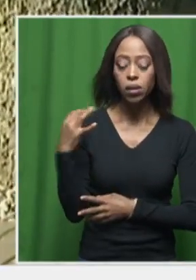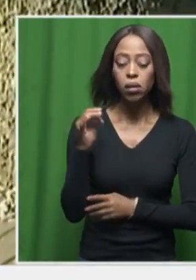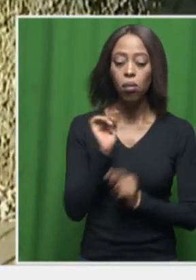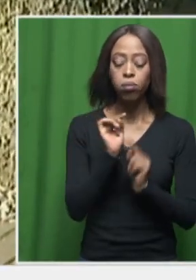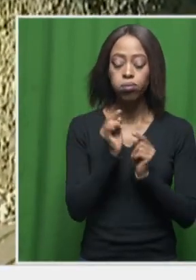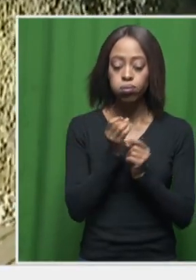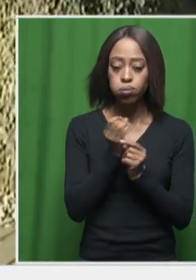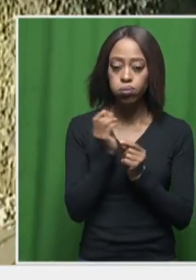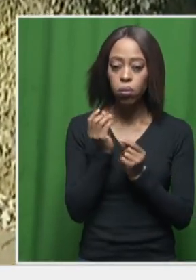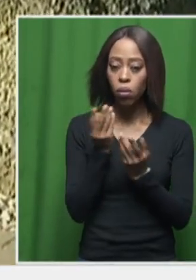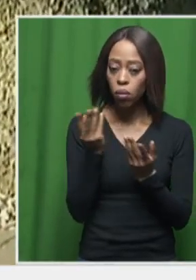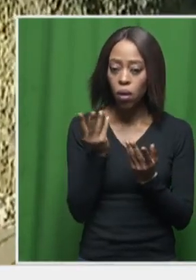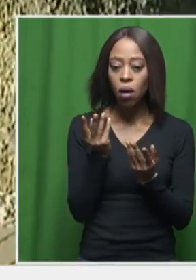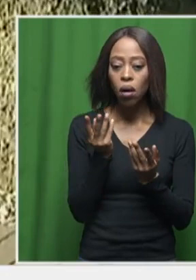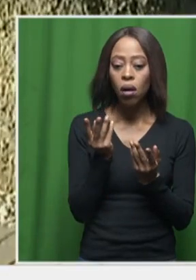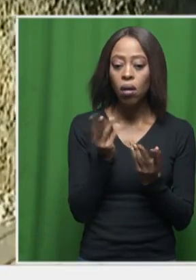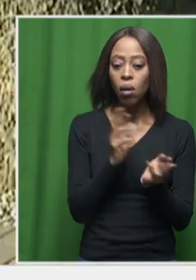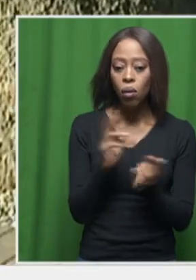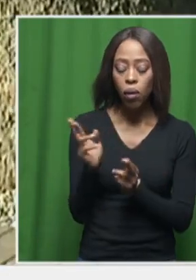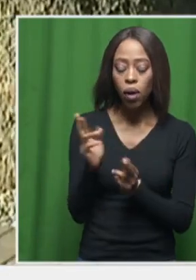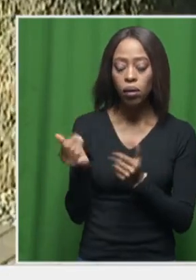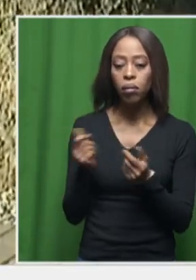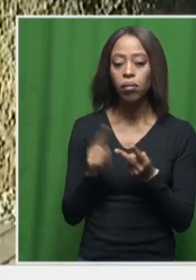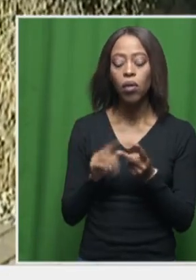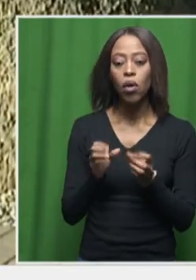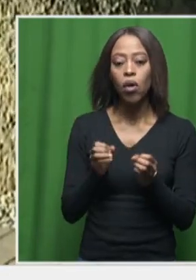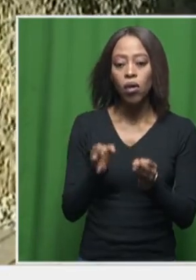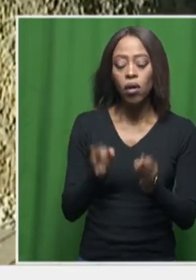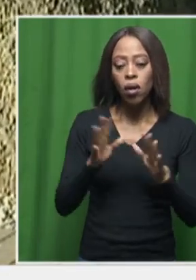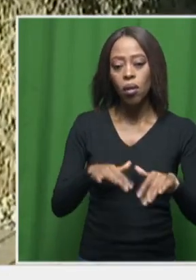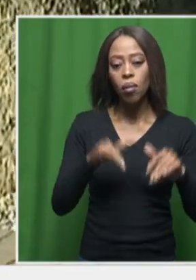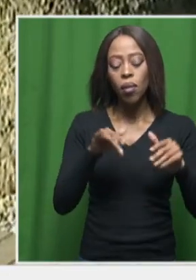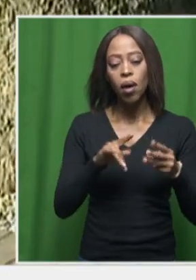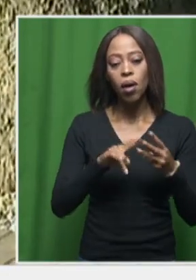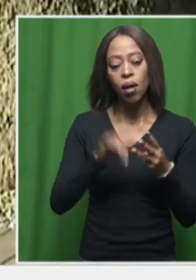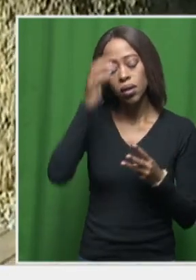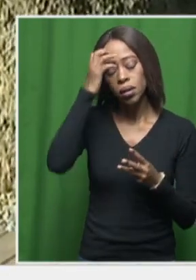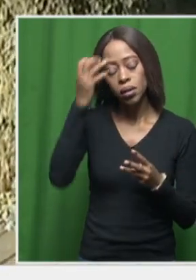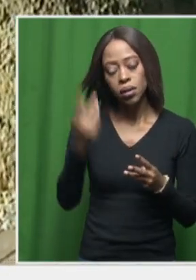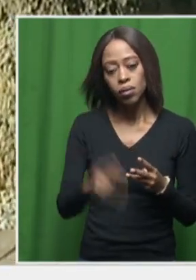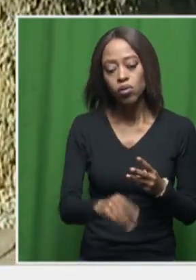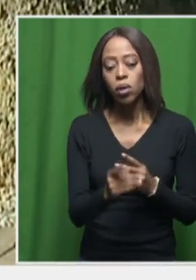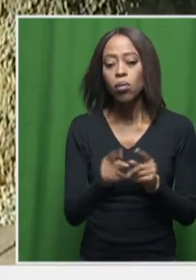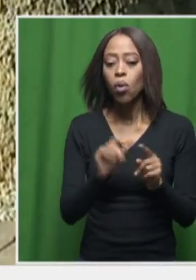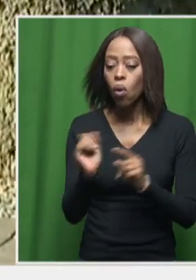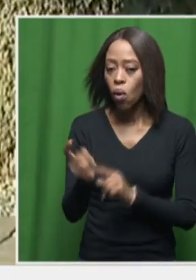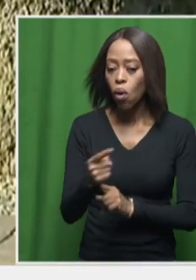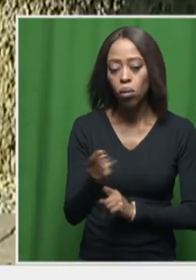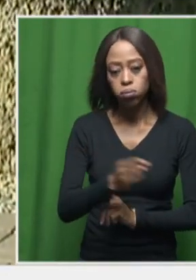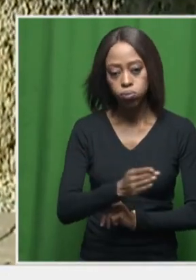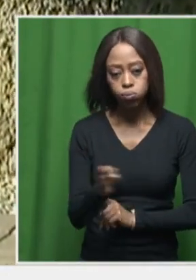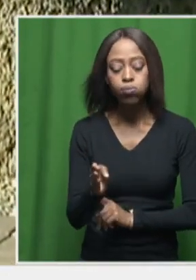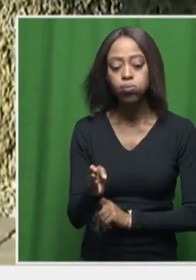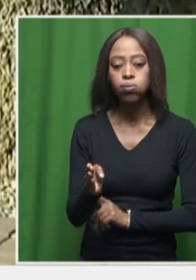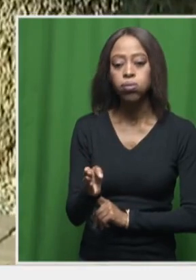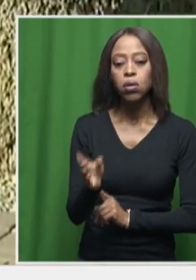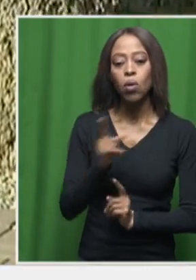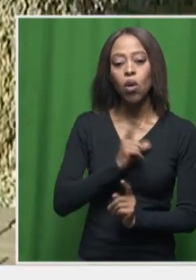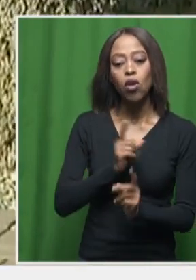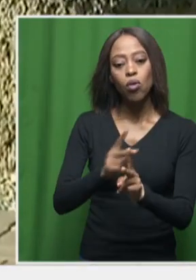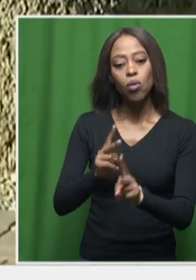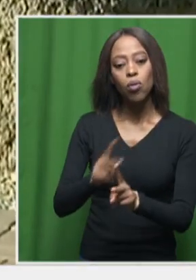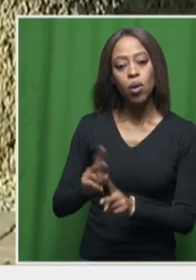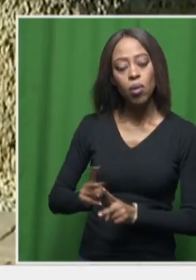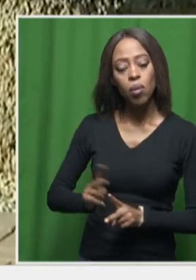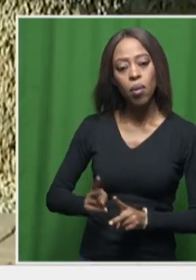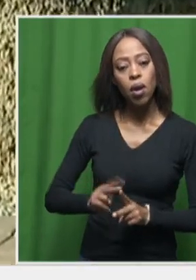up. Officials of Parliament, the Speaker, the Chief Whip, Pemima Chodina, they are all up, giving the line of order